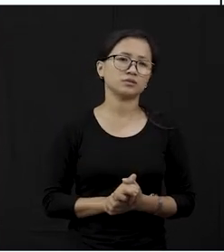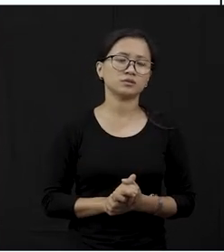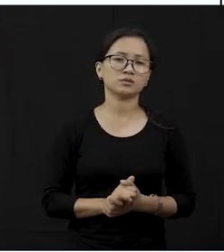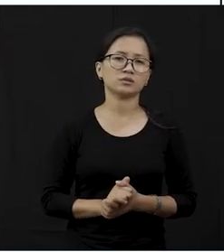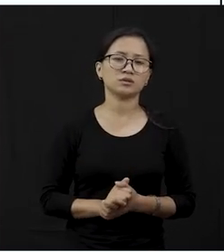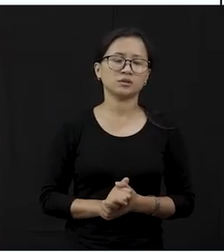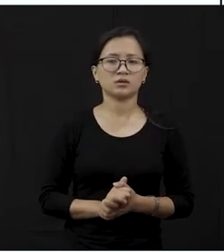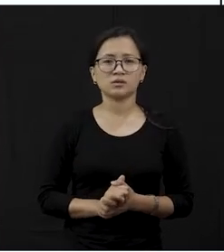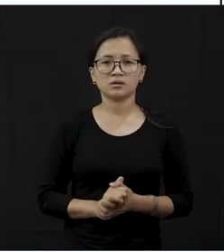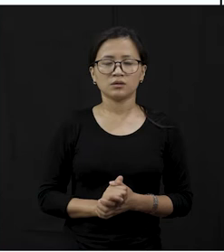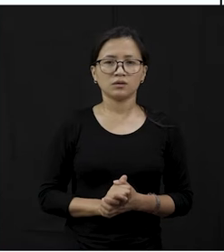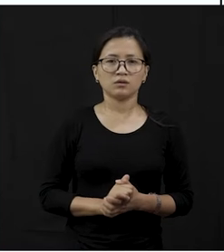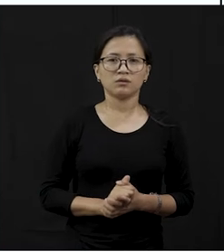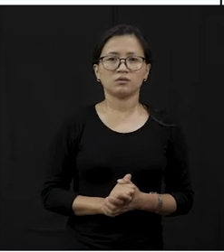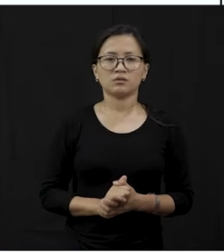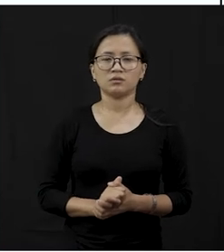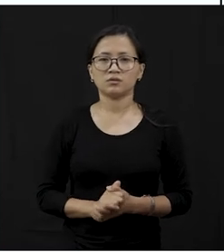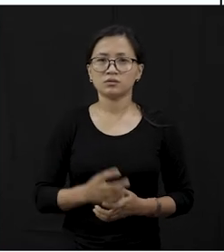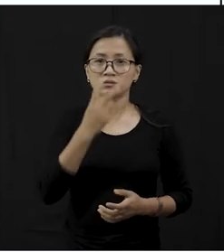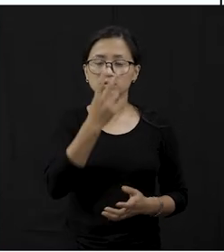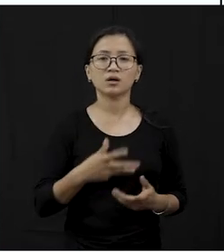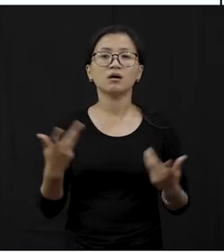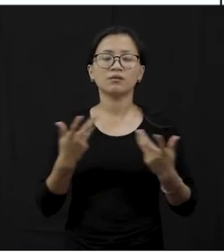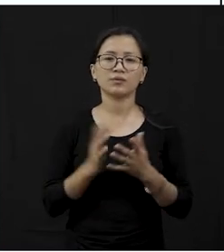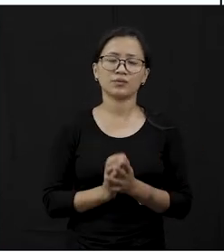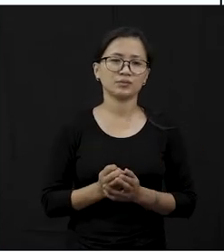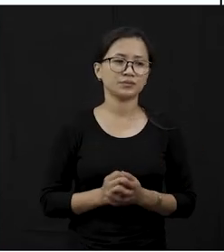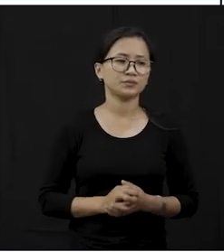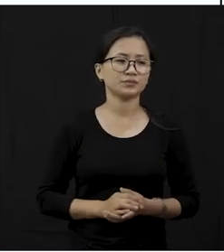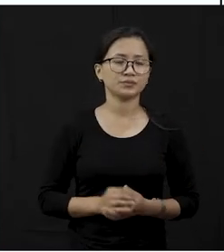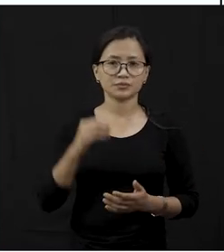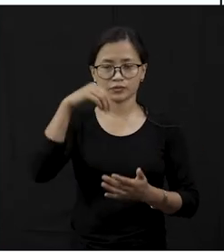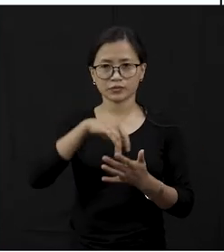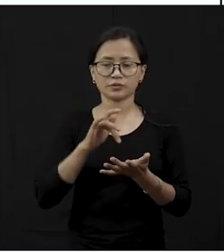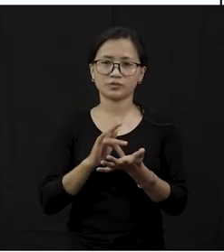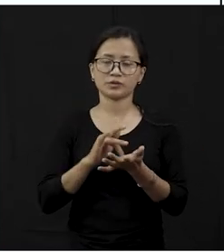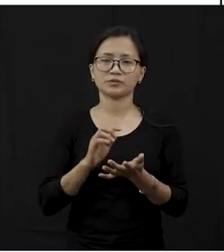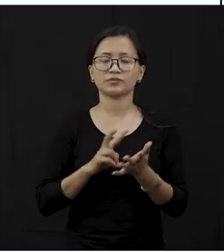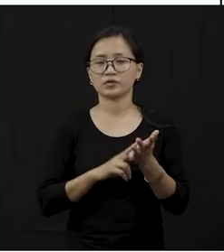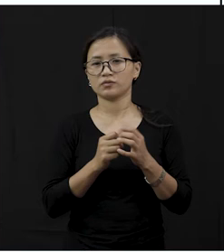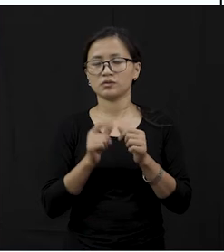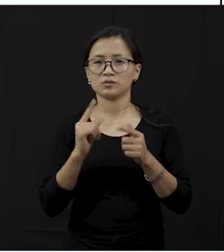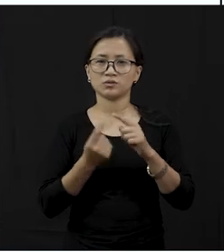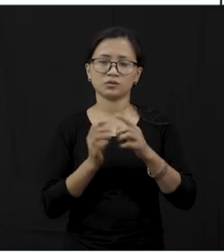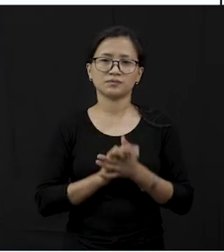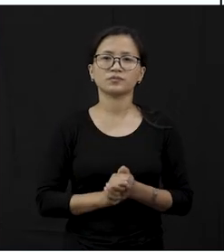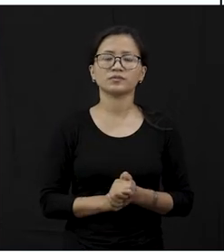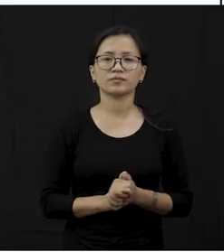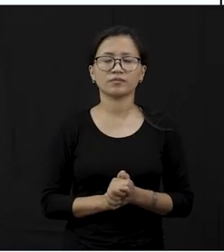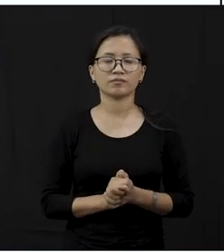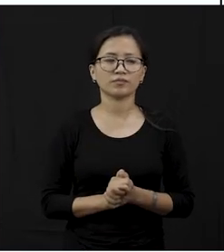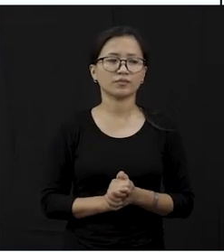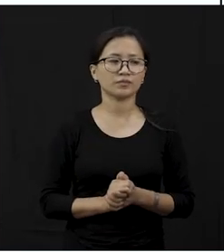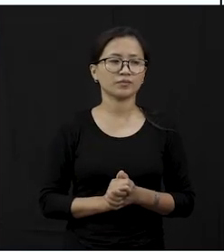This place value chart. So let us see how all these numbers are represented on a place value chart and spike abacus. So here